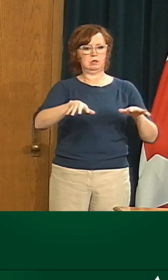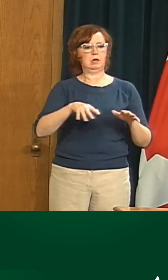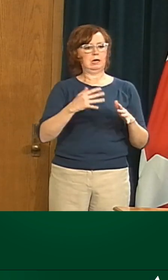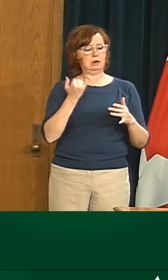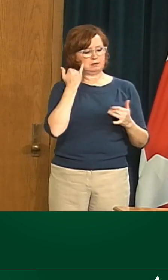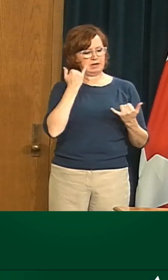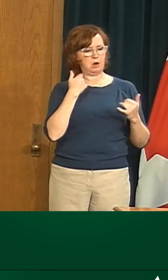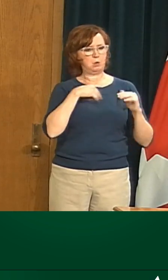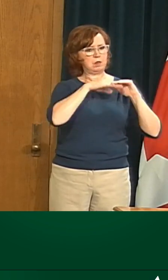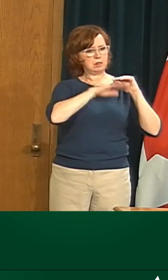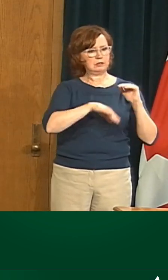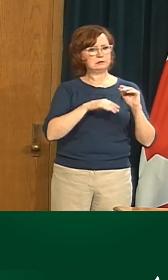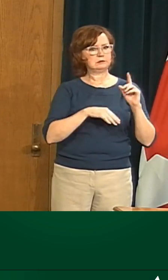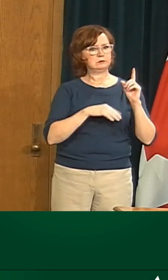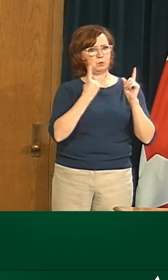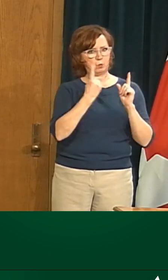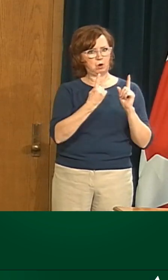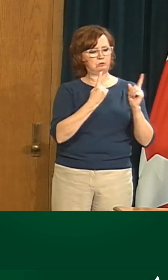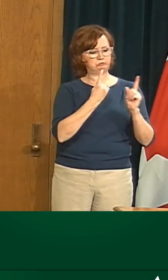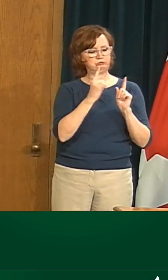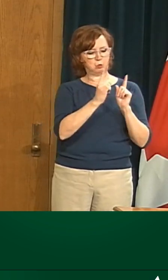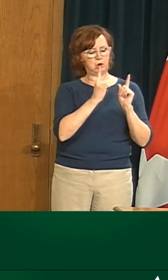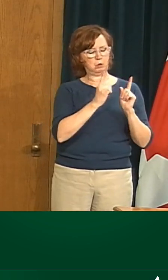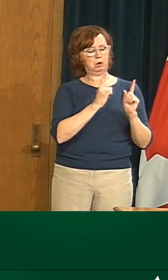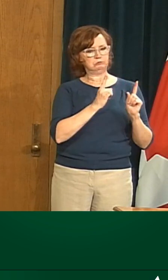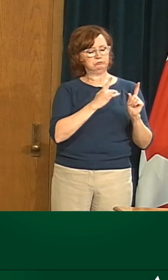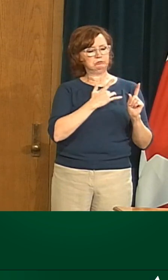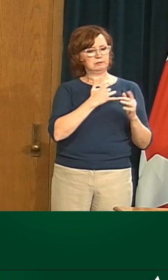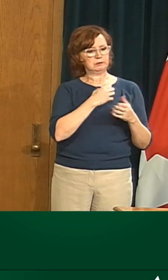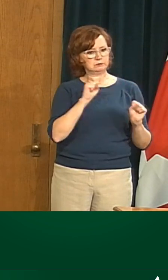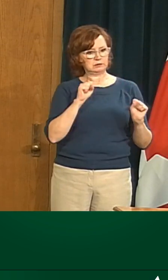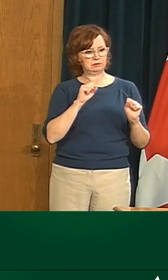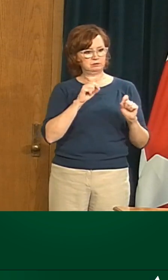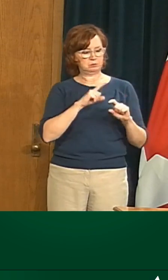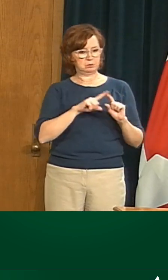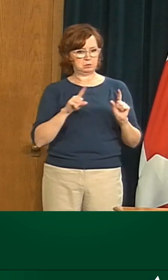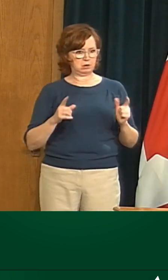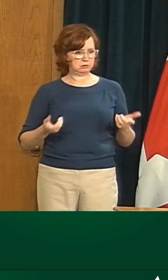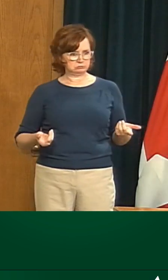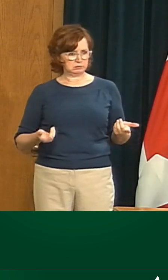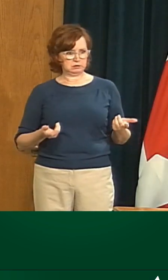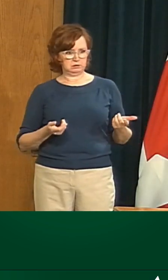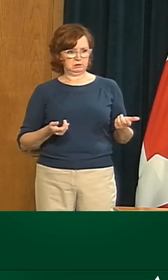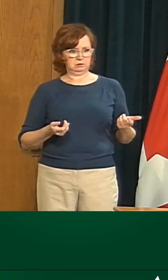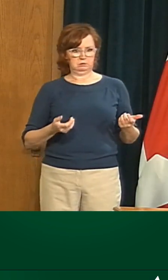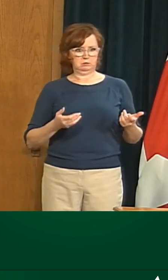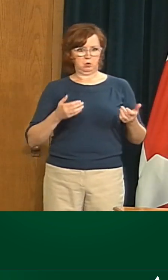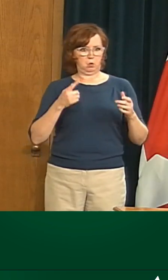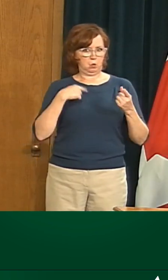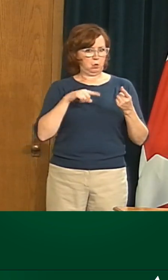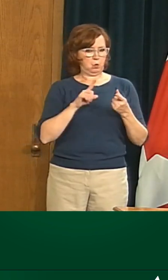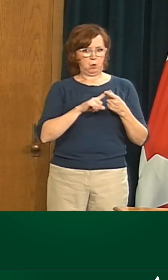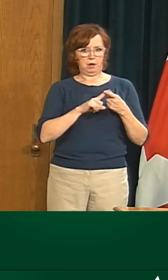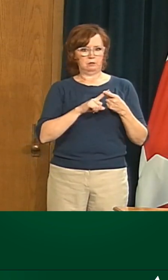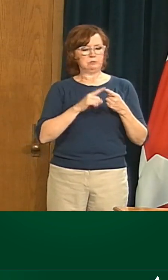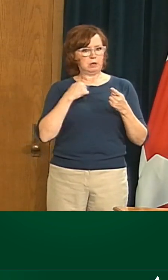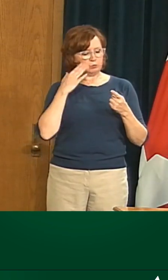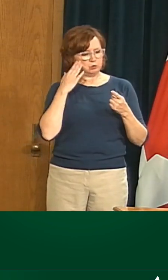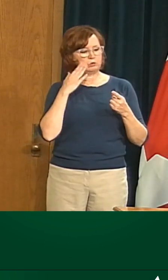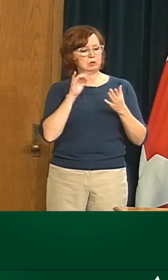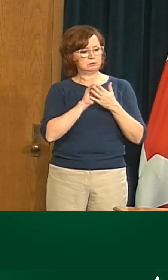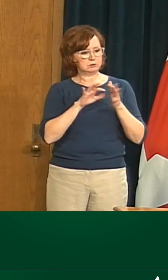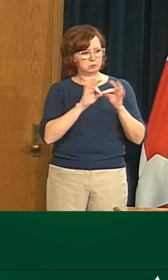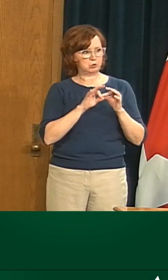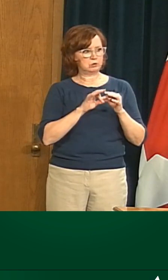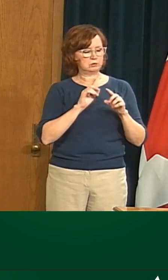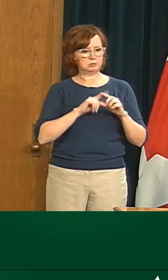if some of these phase 1 and 2 restrictions snap back into place? You go ahead, and then I'll make a comment on the schools. Yeah, and